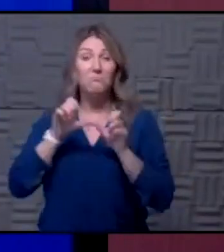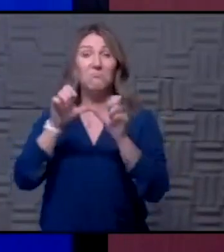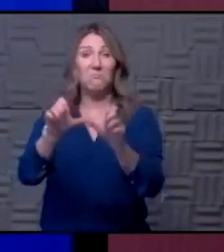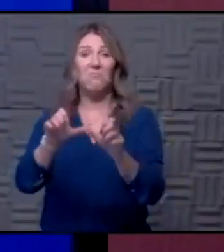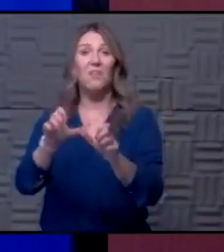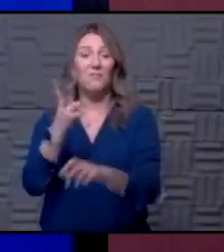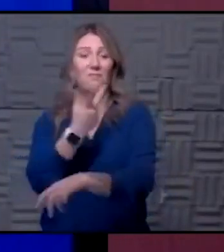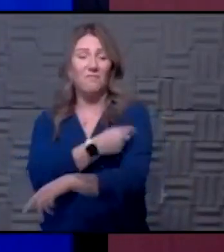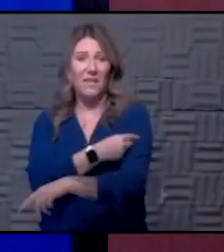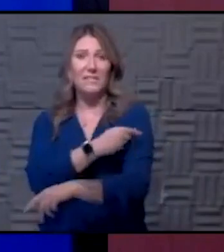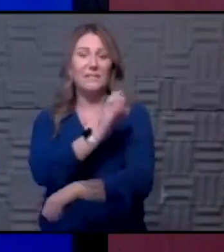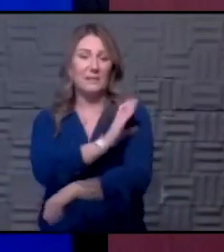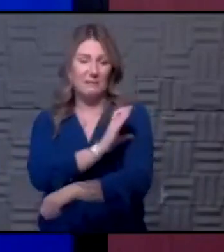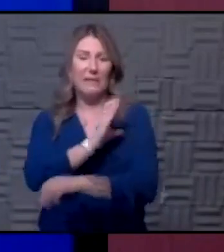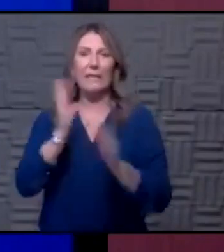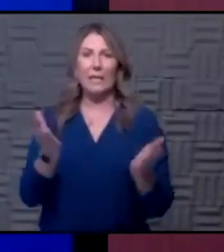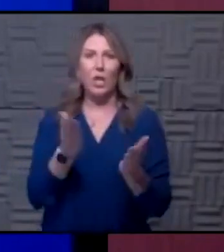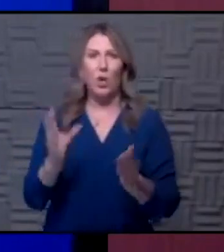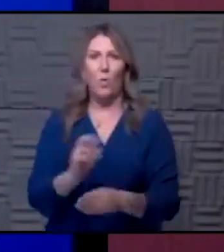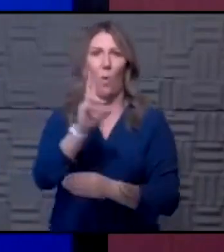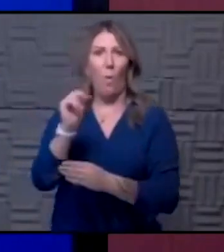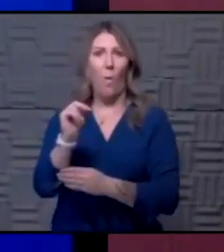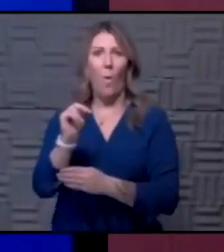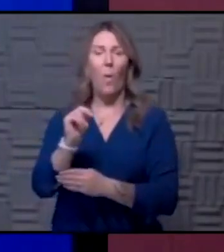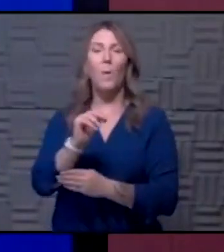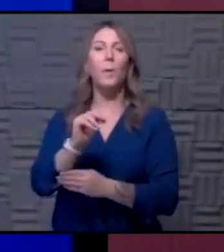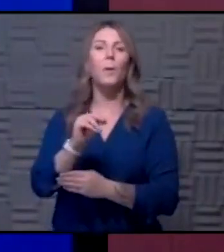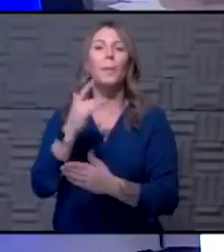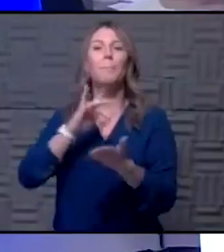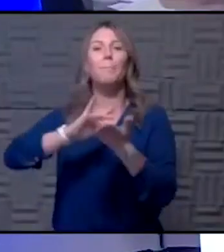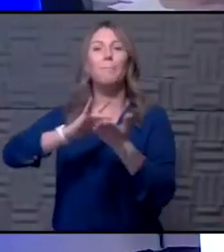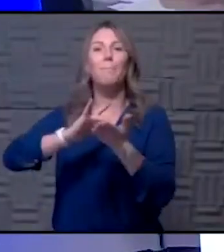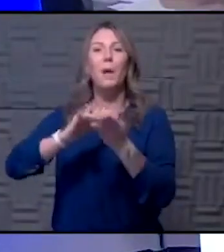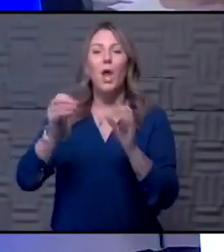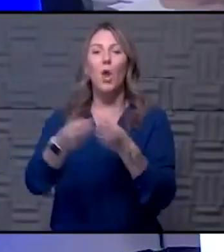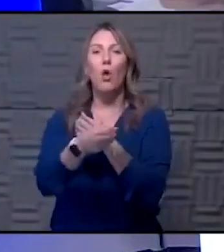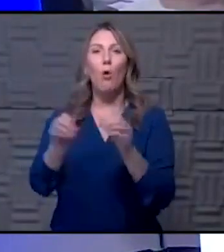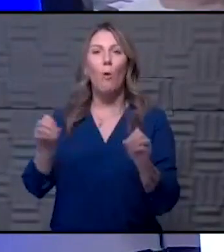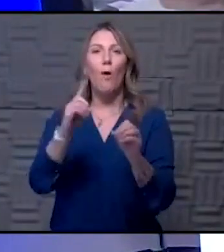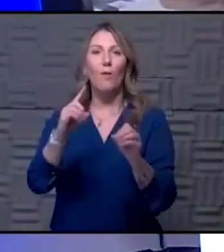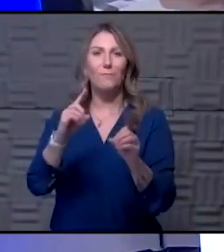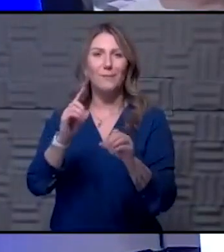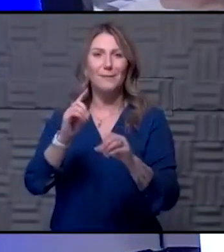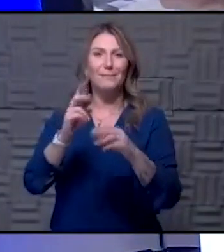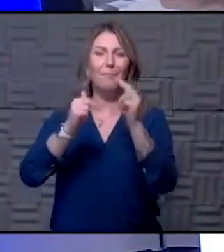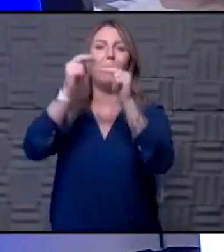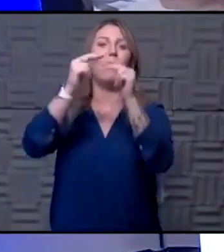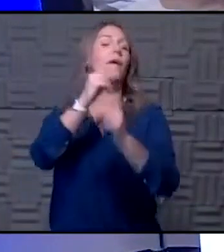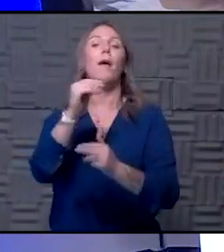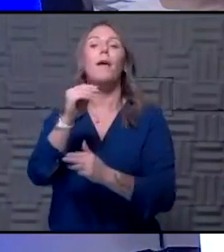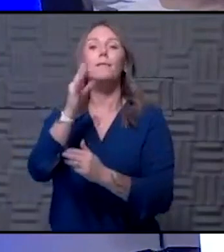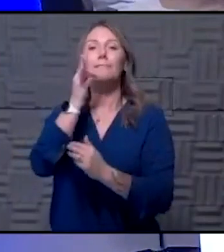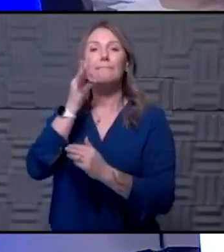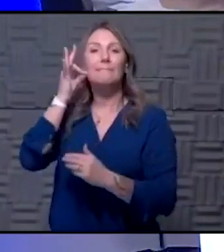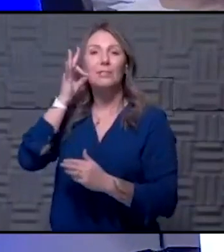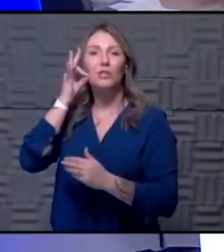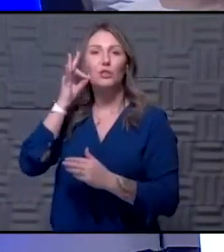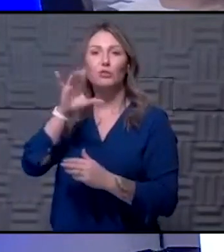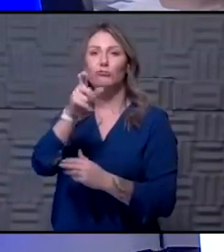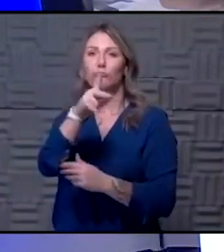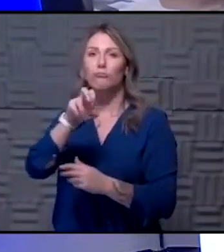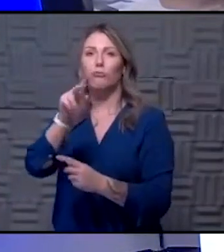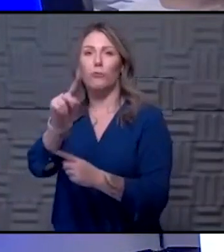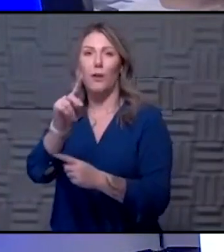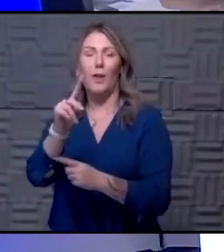couple. We've been doing one here in our own medical office building and also our Indian Creek campus. I think we're going to open up another vaccine center very